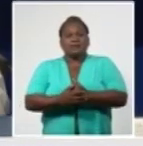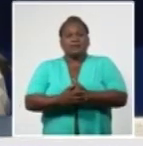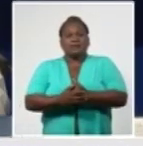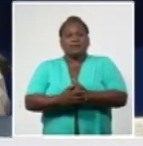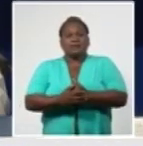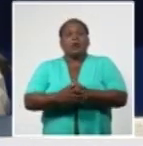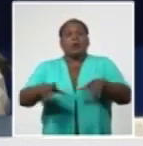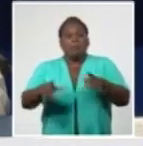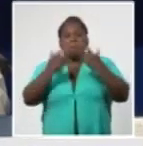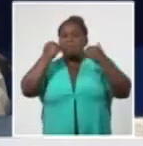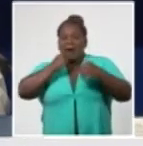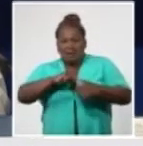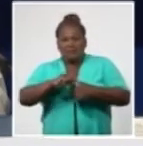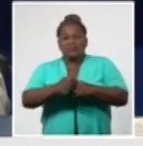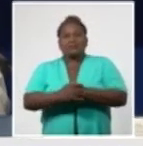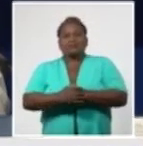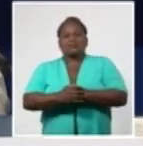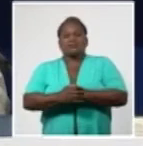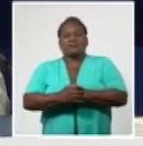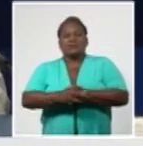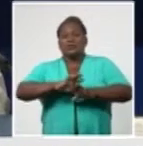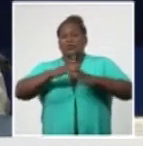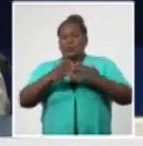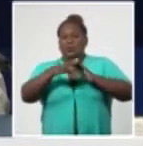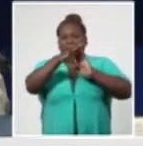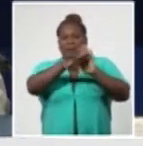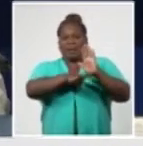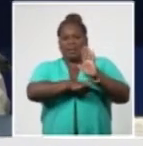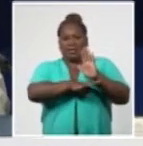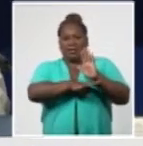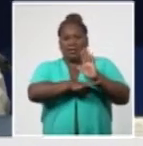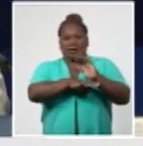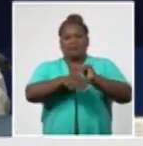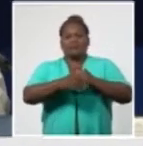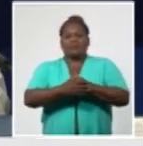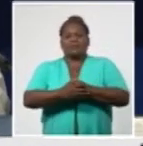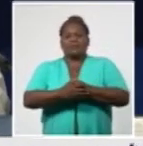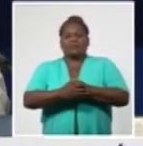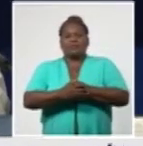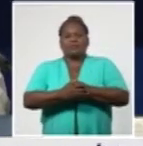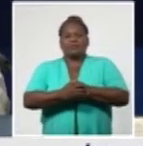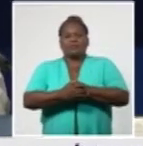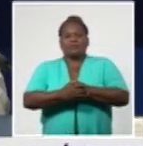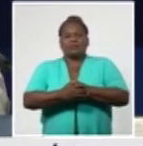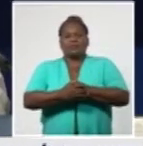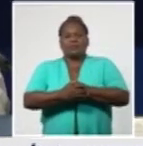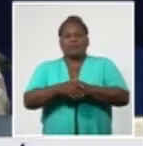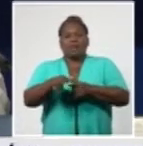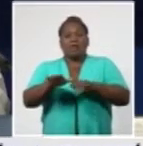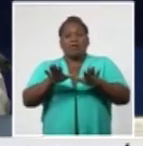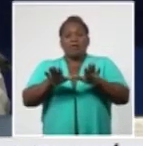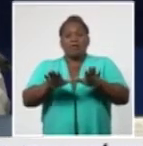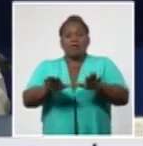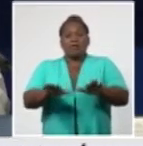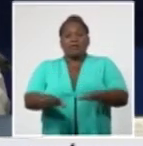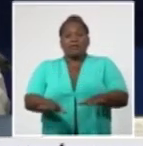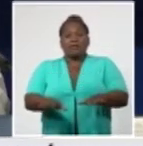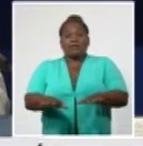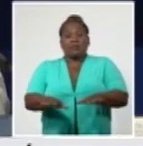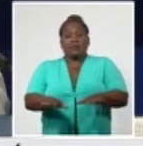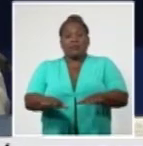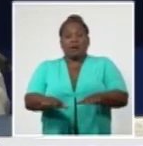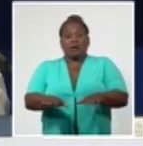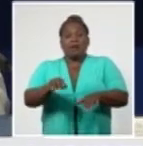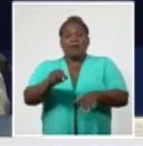These results should lead us to be stricter with the implementation of all the rules